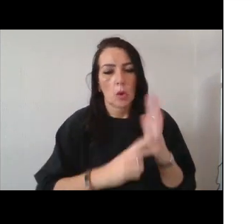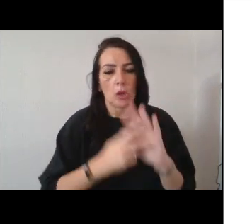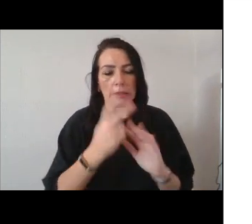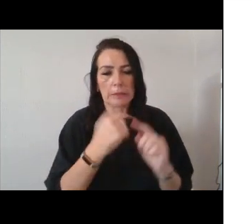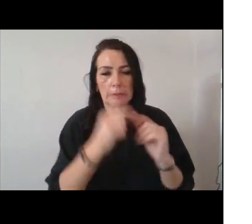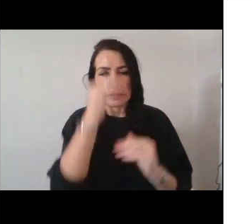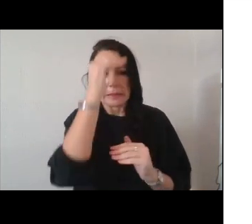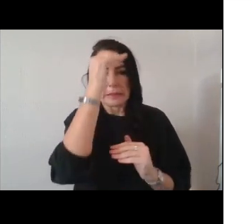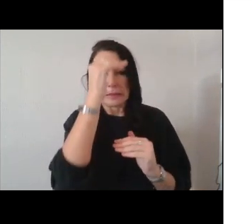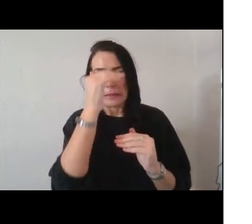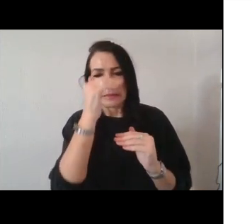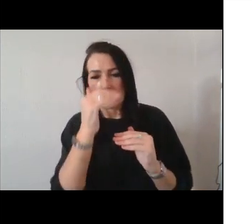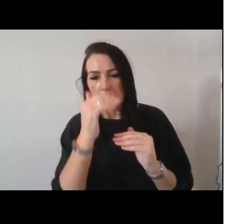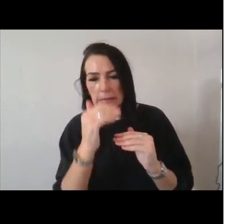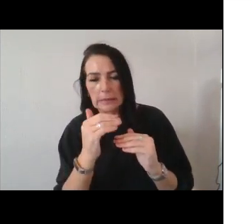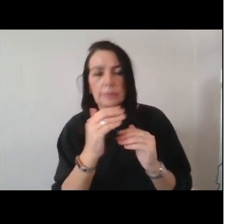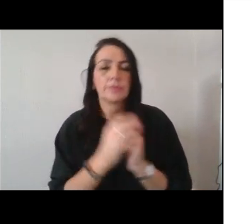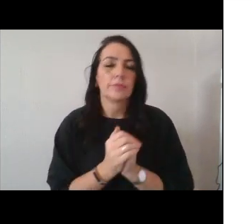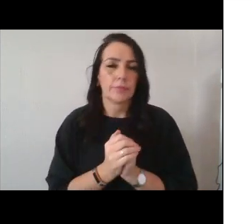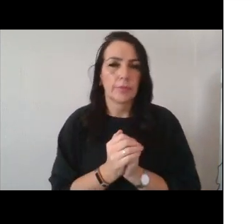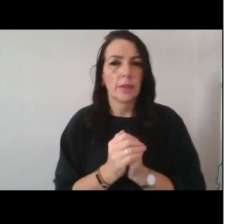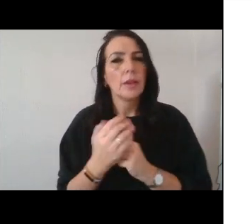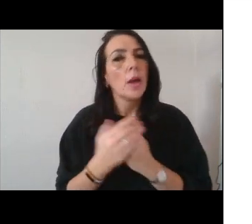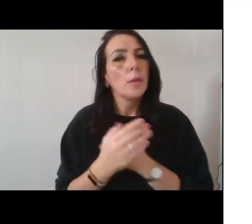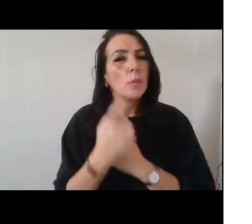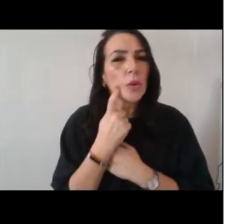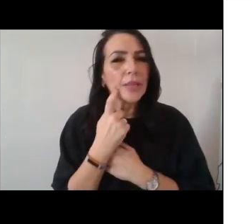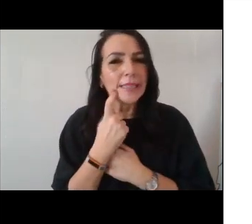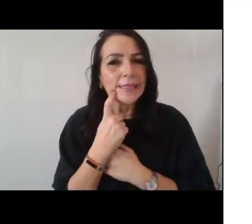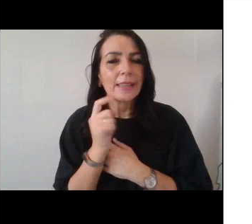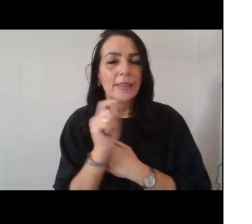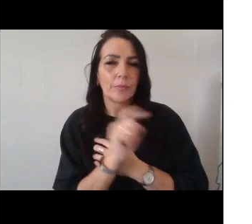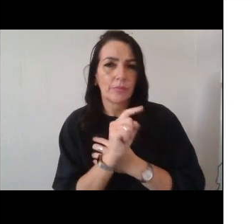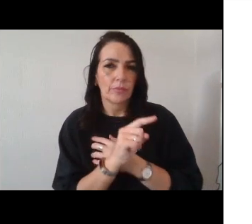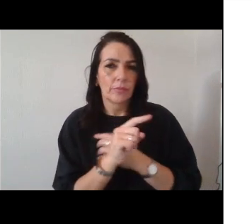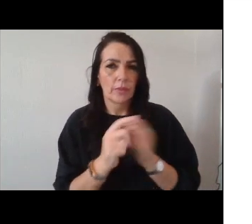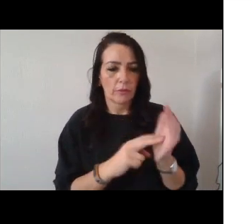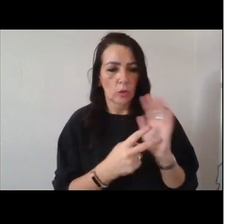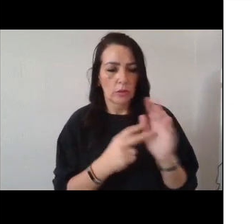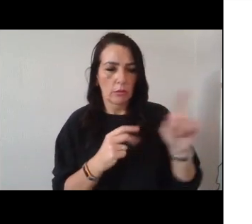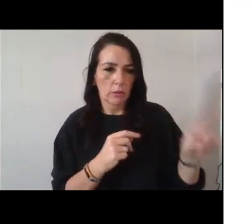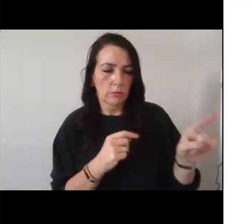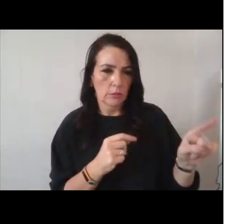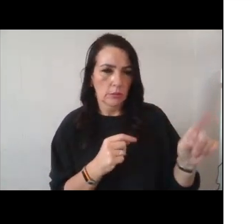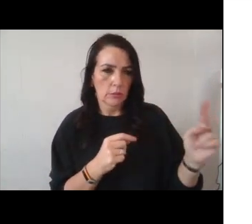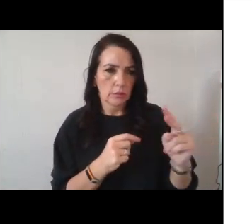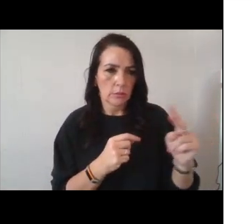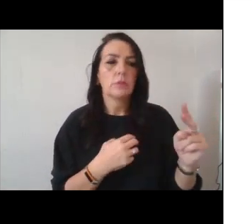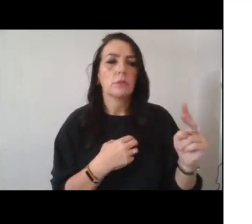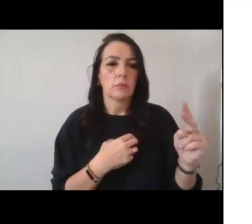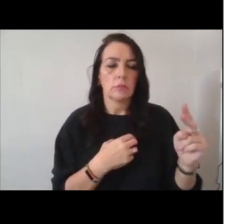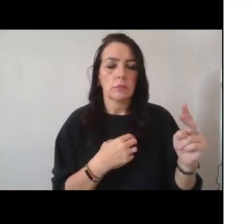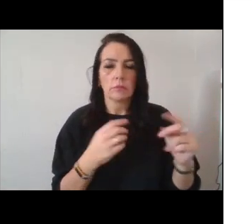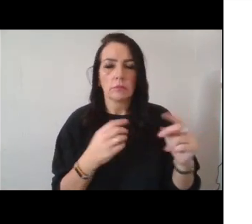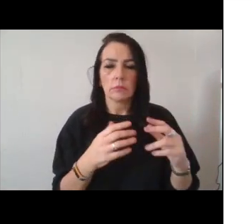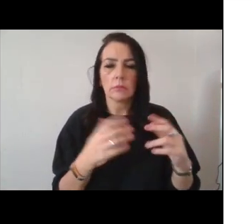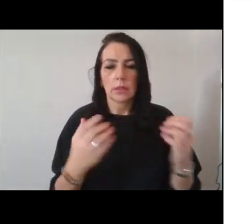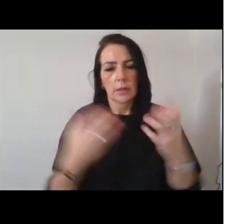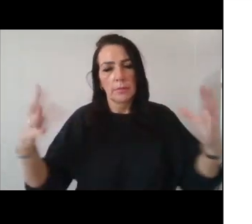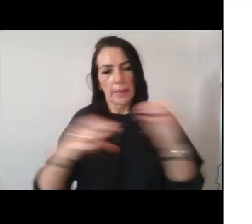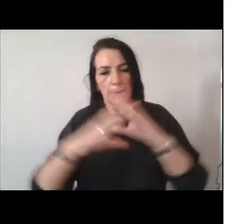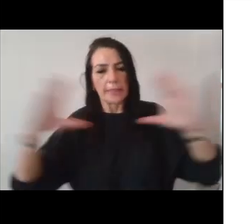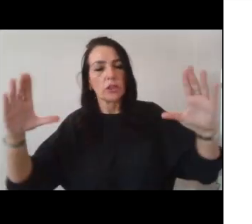net zero goal. It's much easier if those people within the organisation can see that they are a part of a much bigger picture and